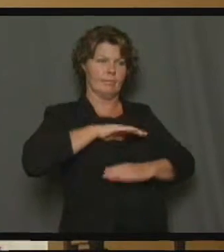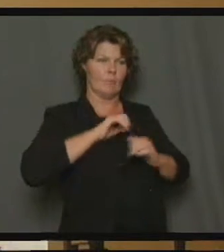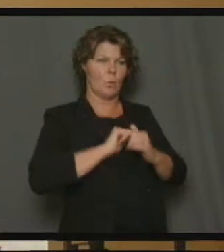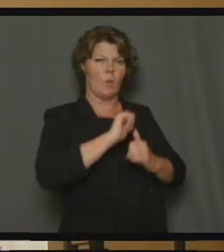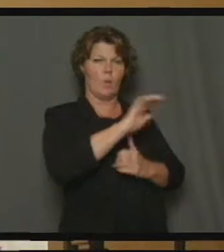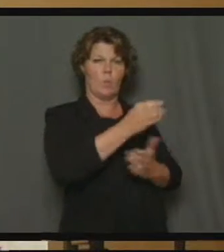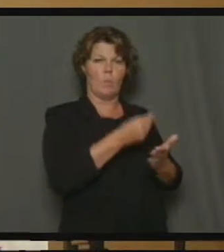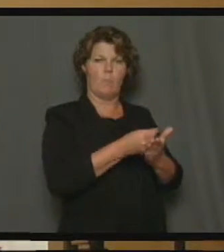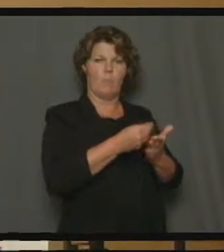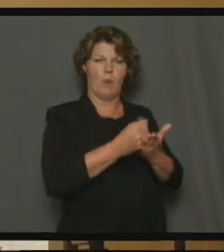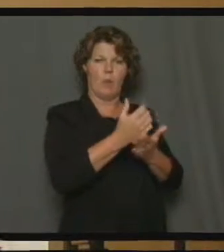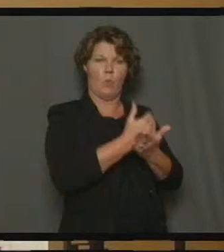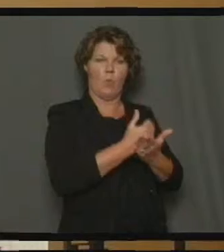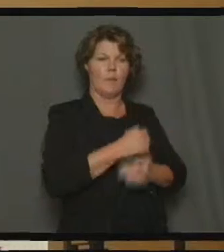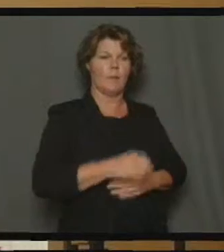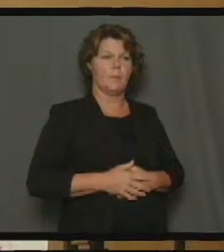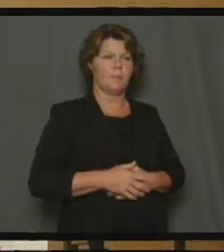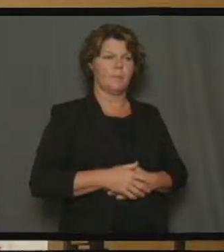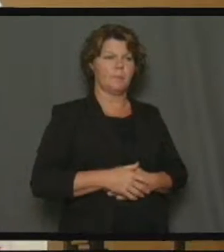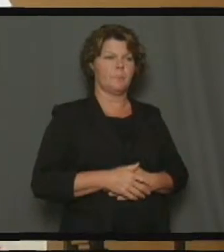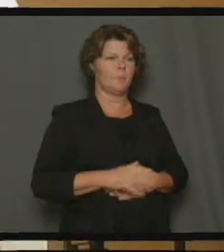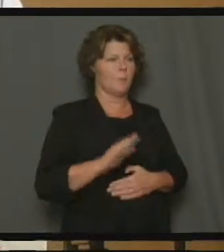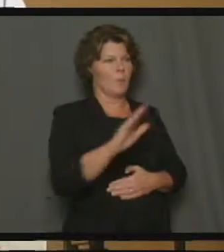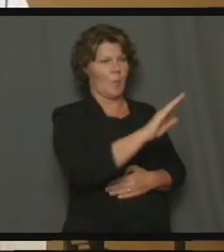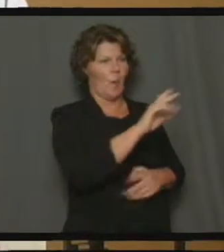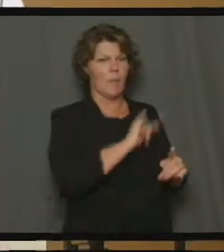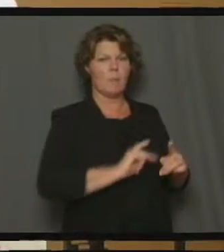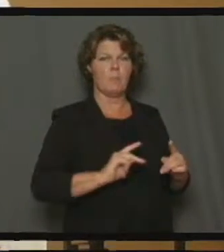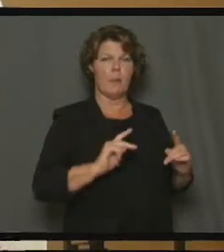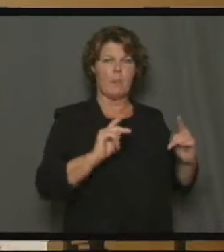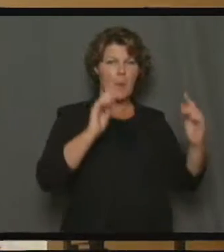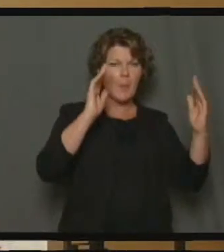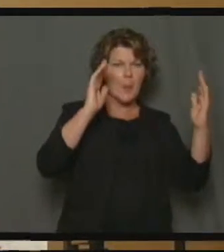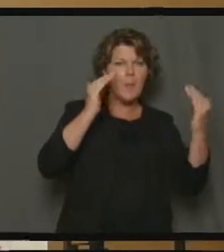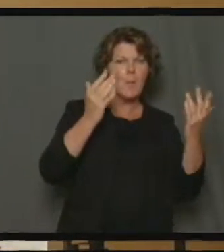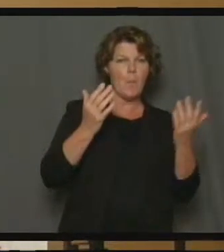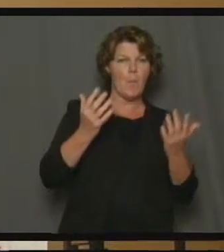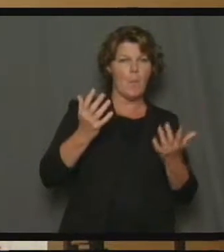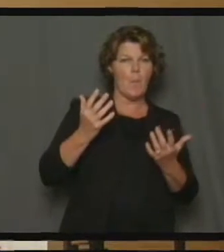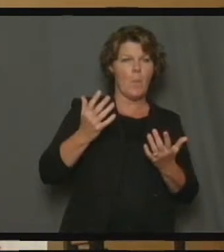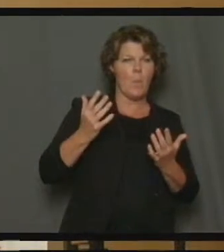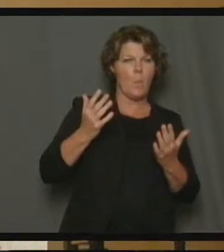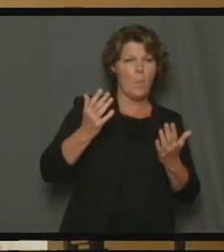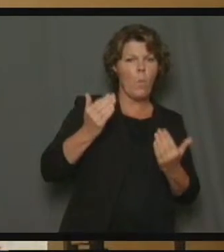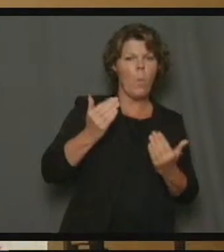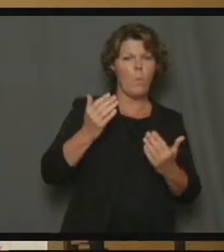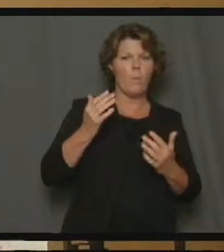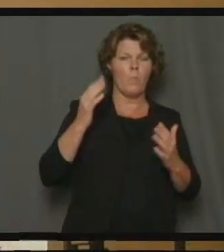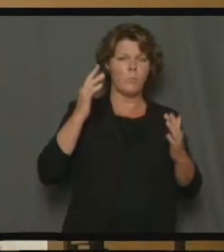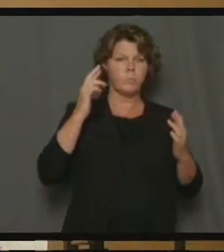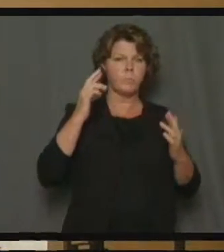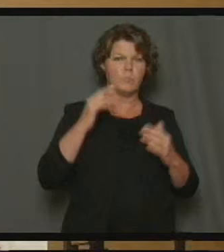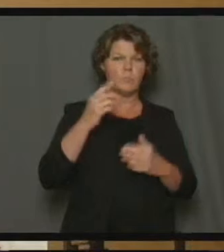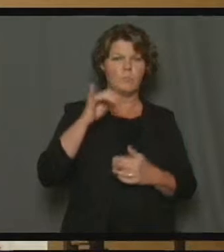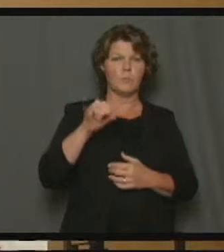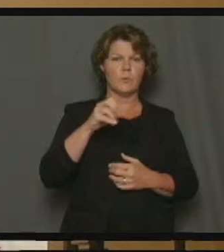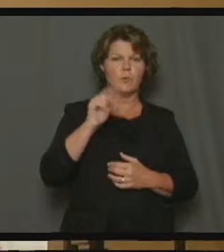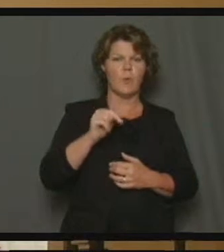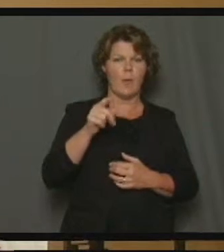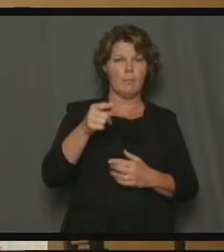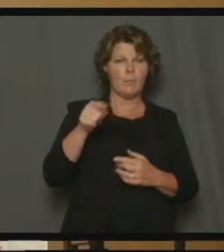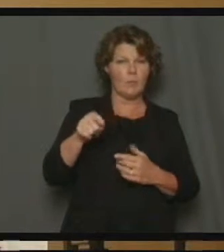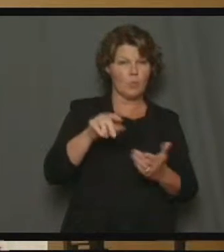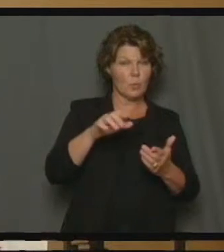wages. As the people were in expectation, and all were questioning in their hearts concerning John, whether he might be the